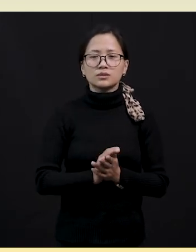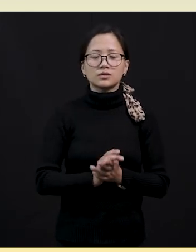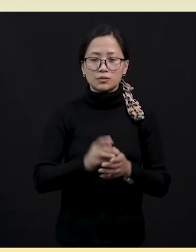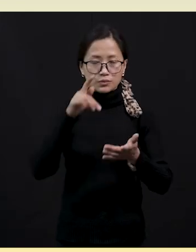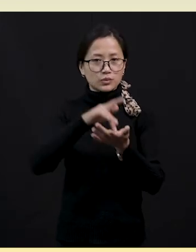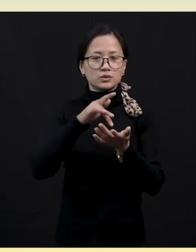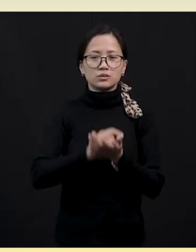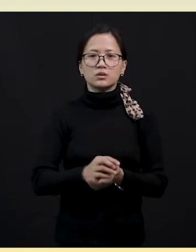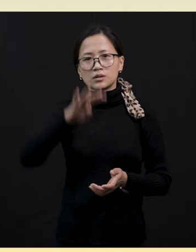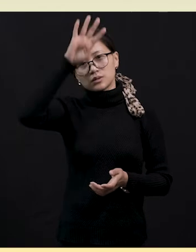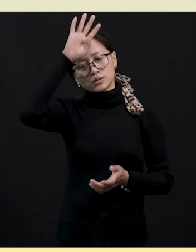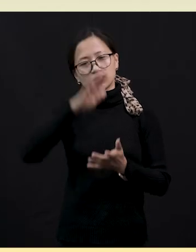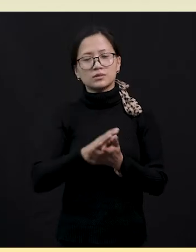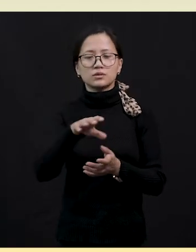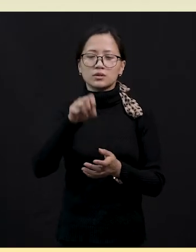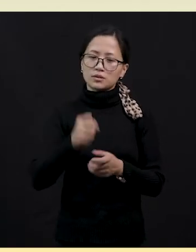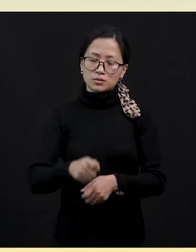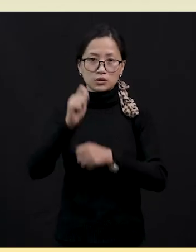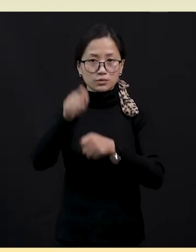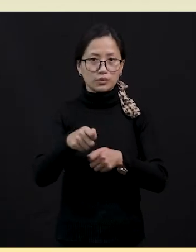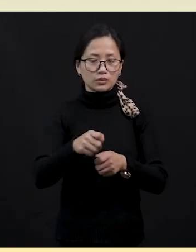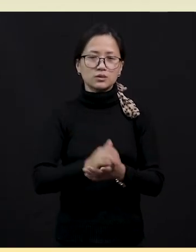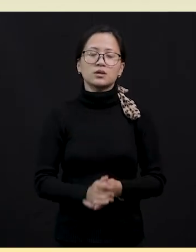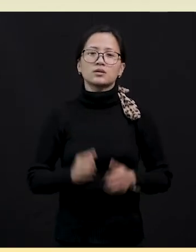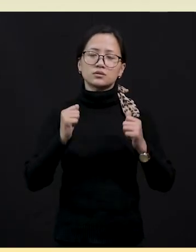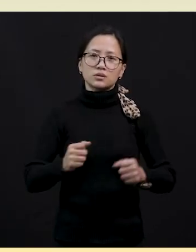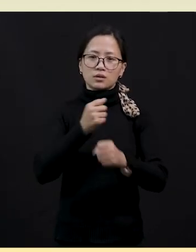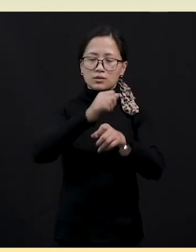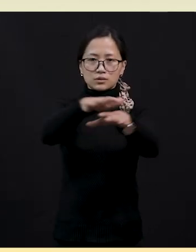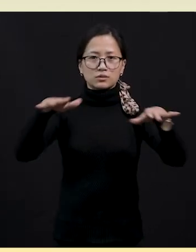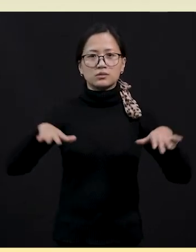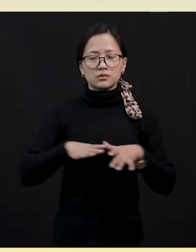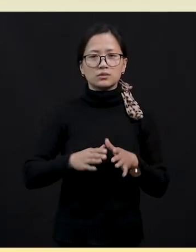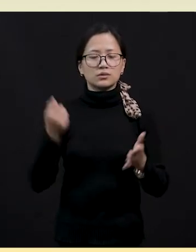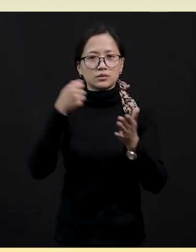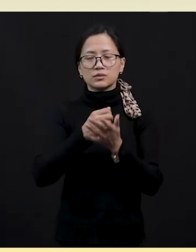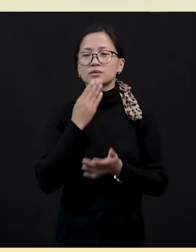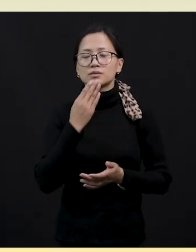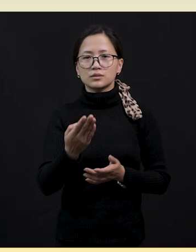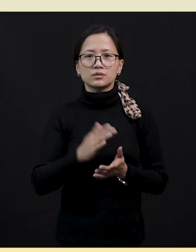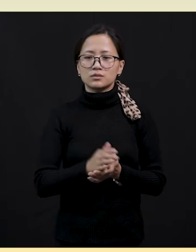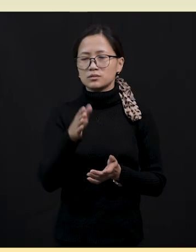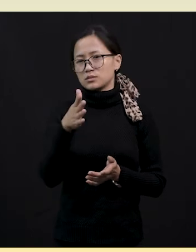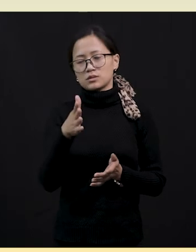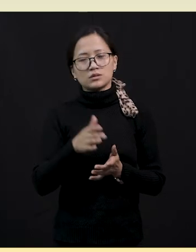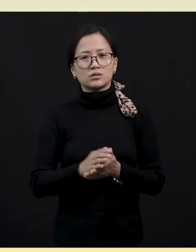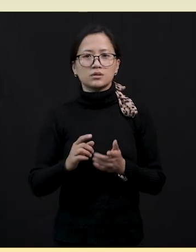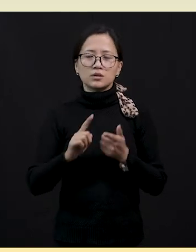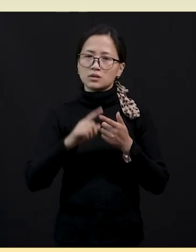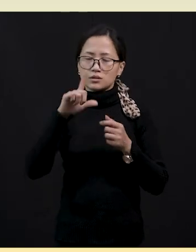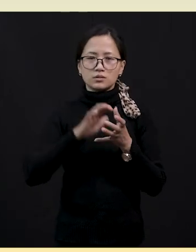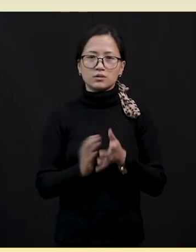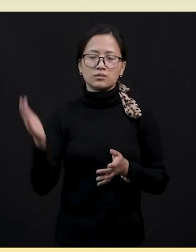hermit, giving the king his spade, and then he sat on the ground. So he's wished and he said thanks, but nothing else is